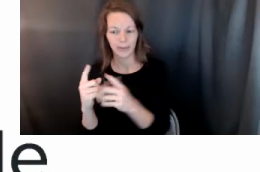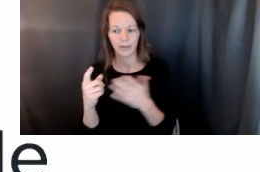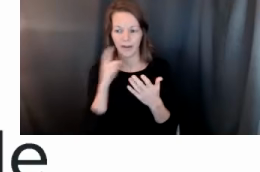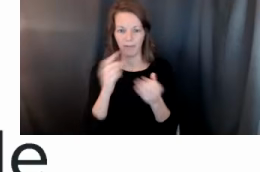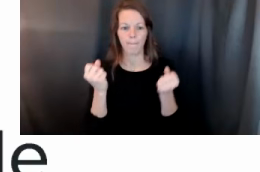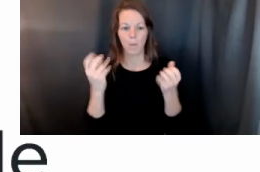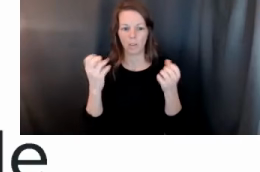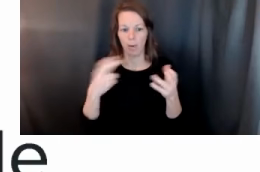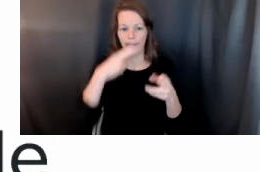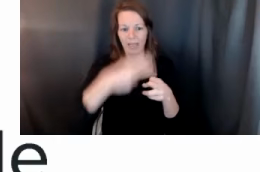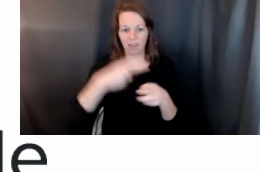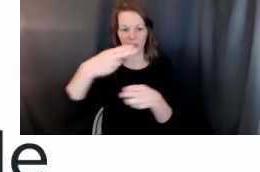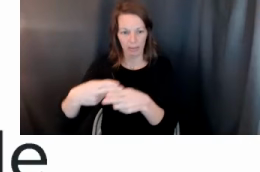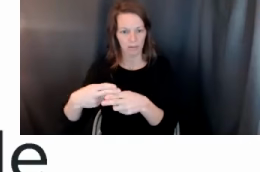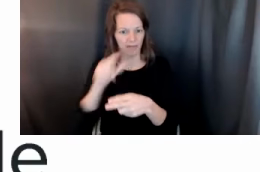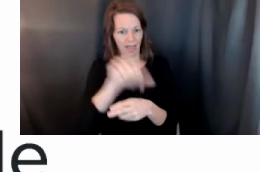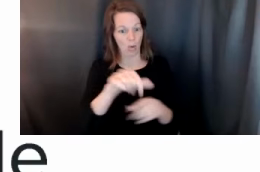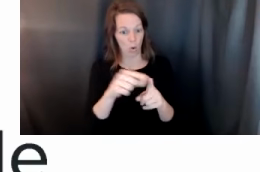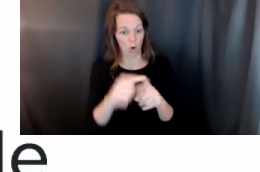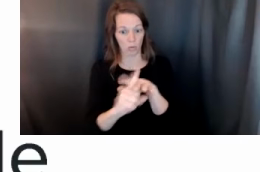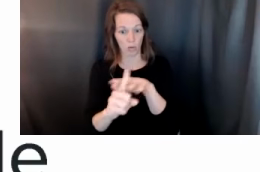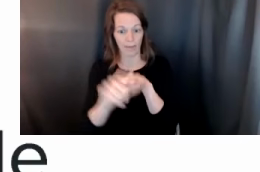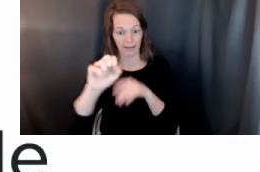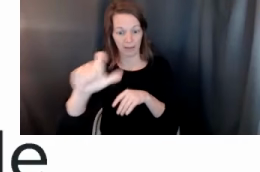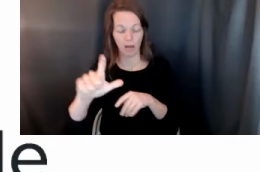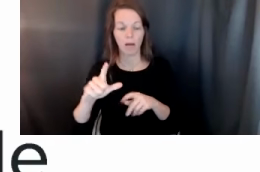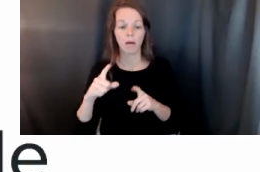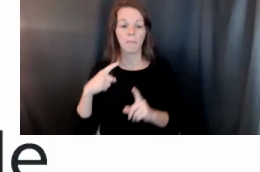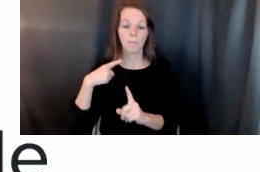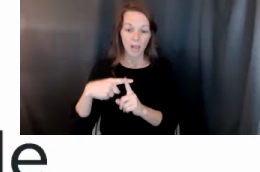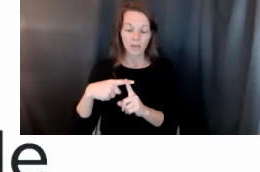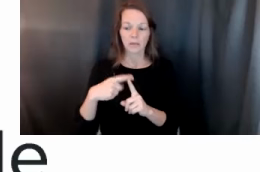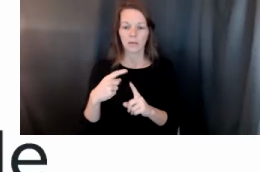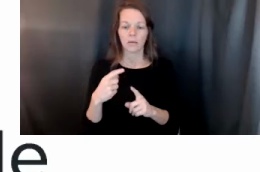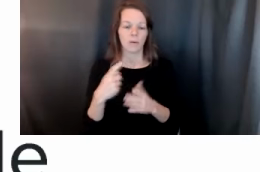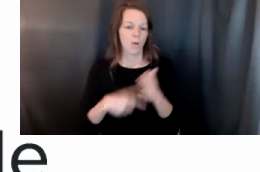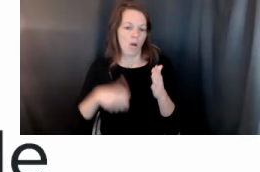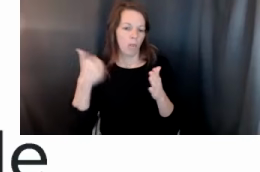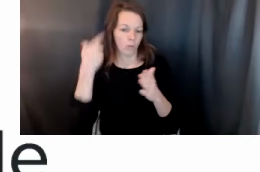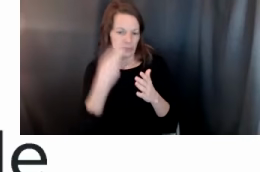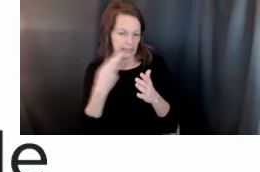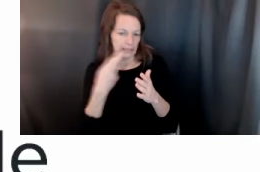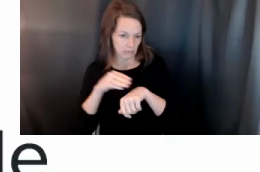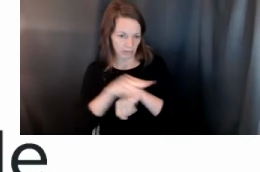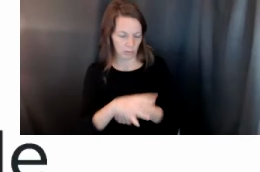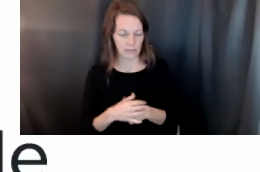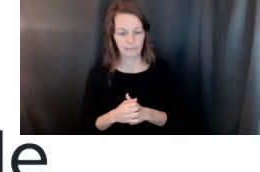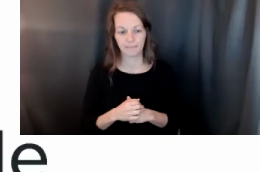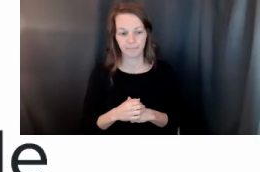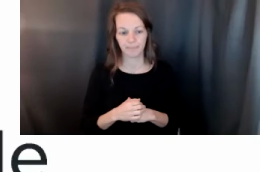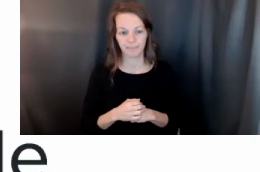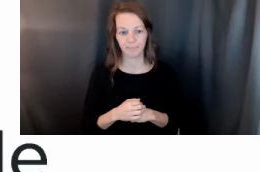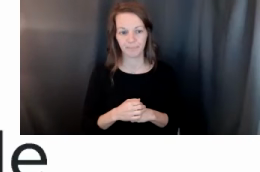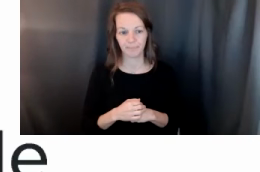mentions of fingerspelled words in ASL. And we'll additionally look at what other factors might influence this length